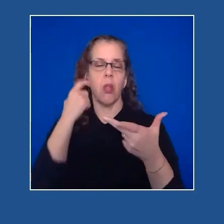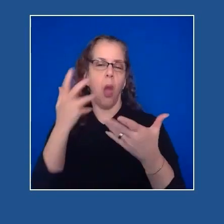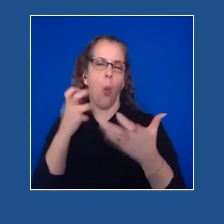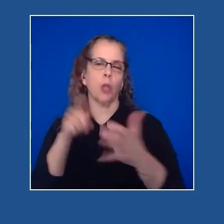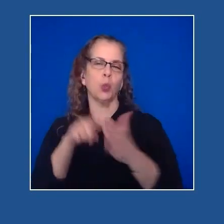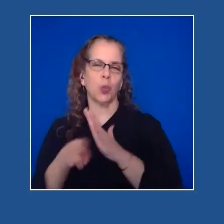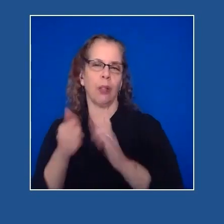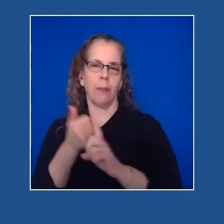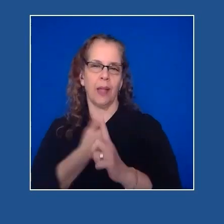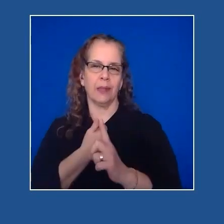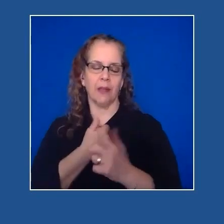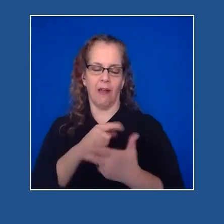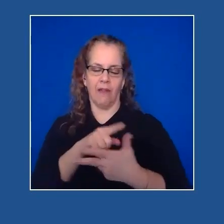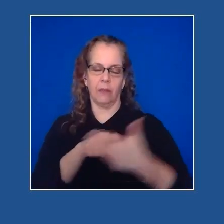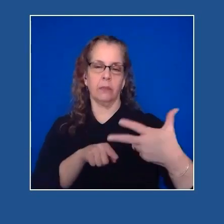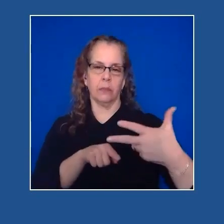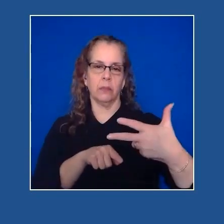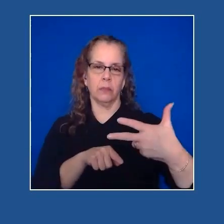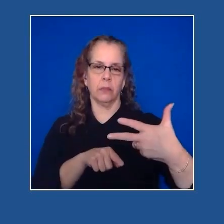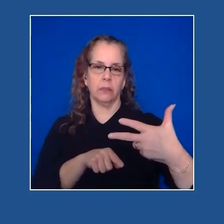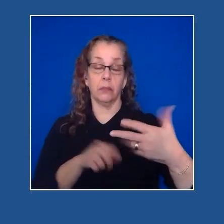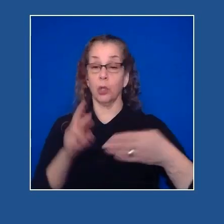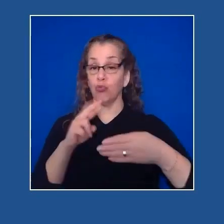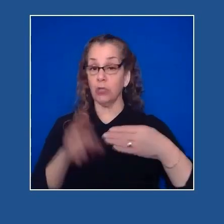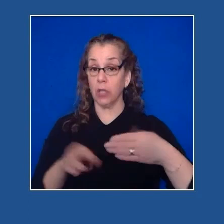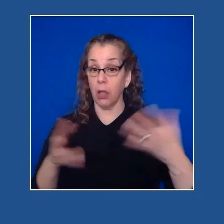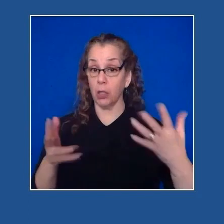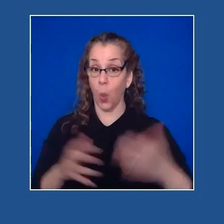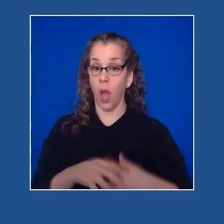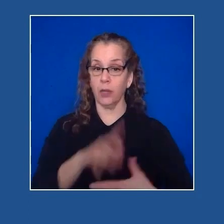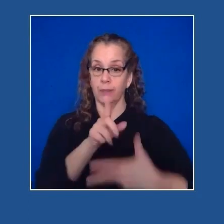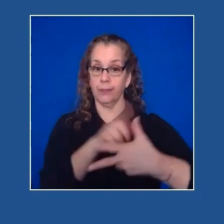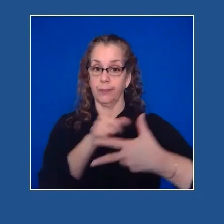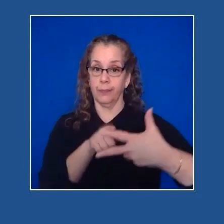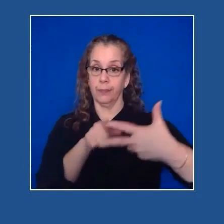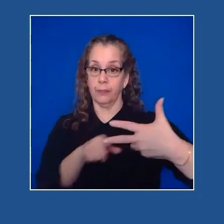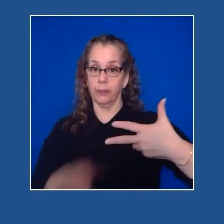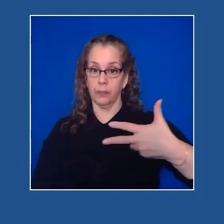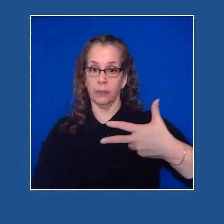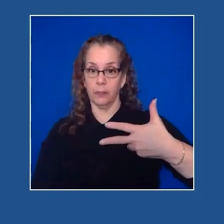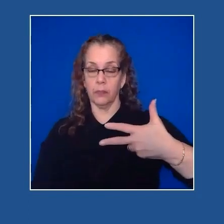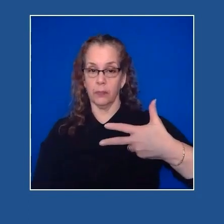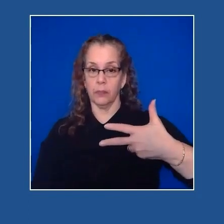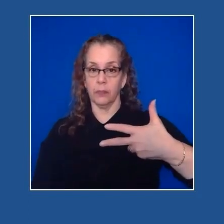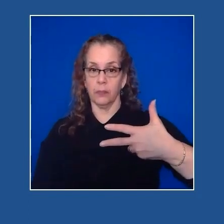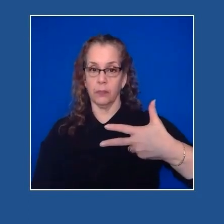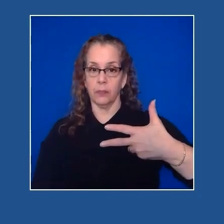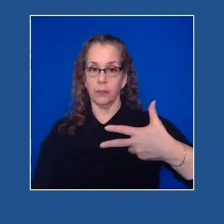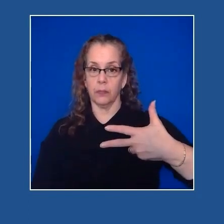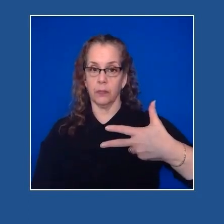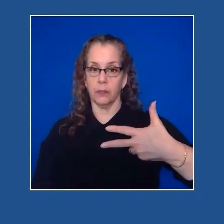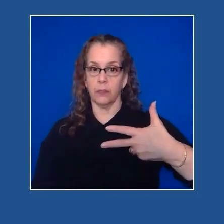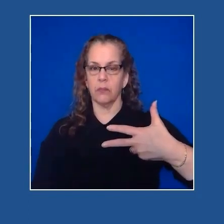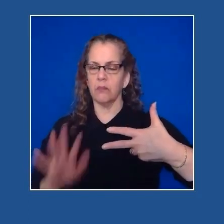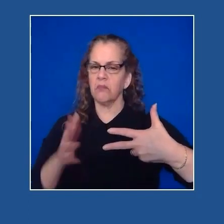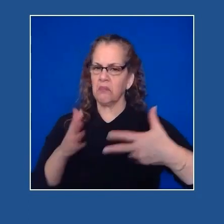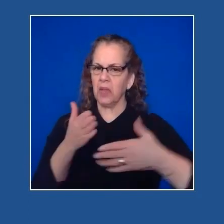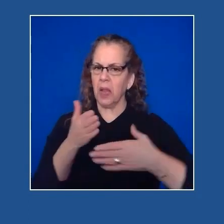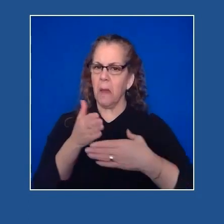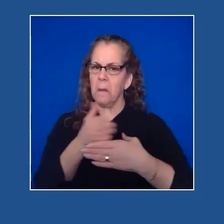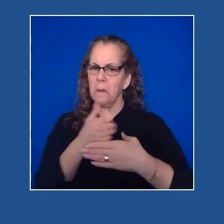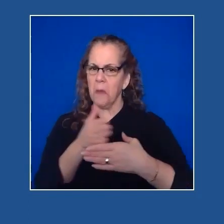So these were our results. All 3 suicidal thinking facets only had moderate